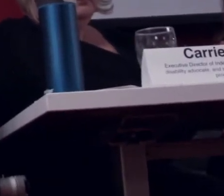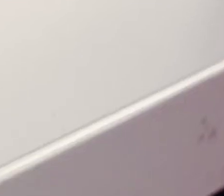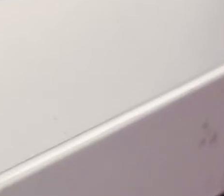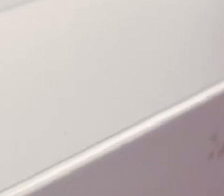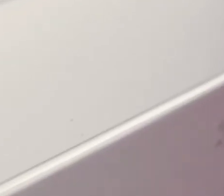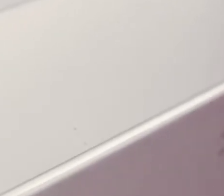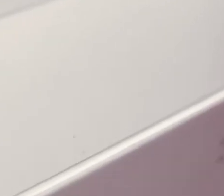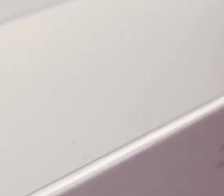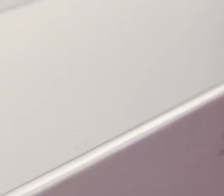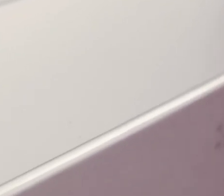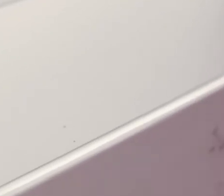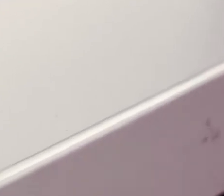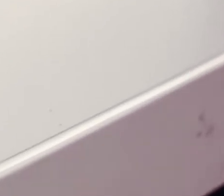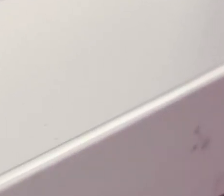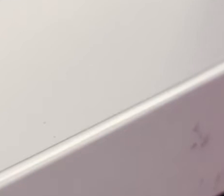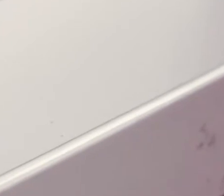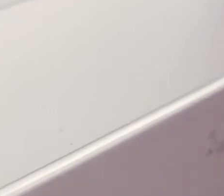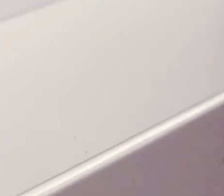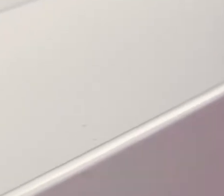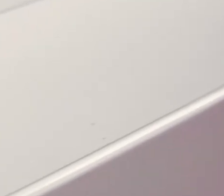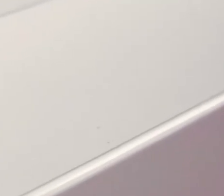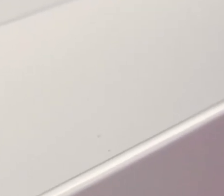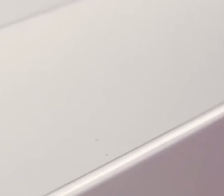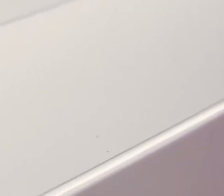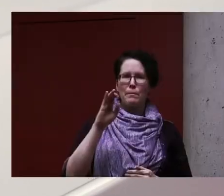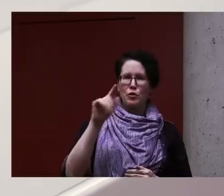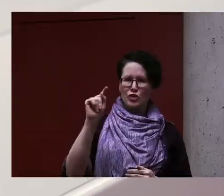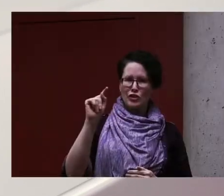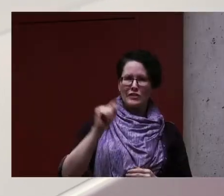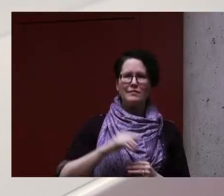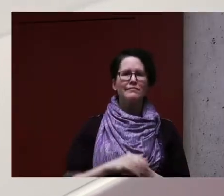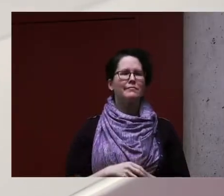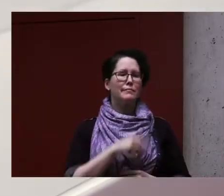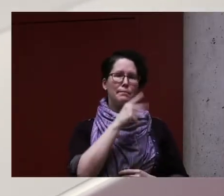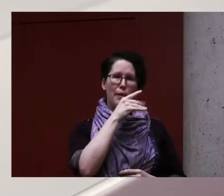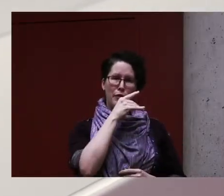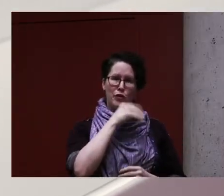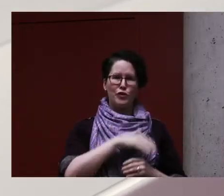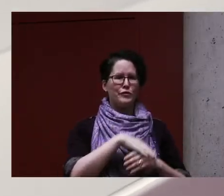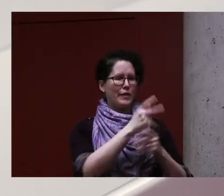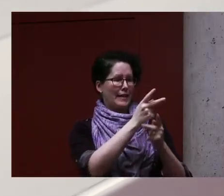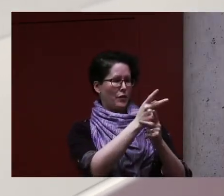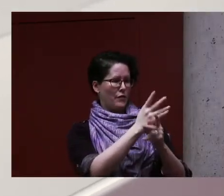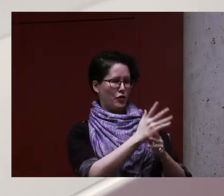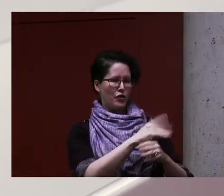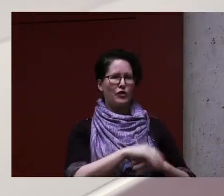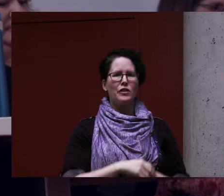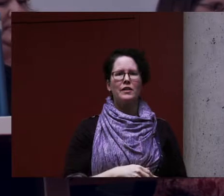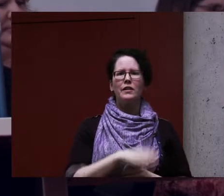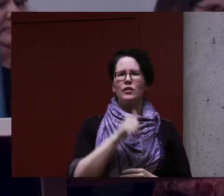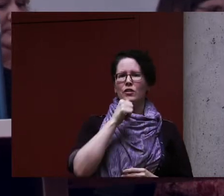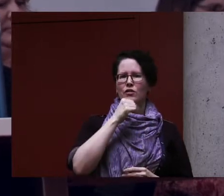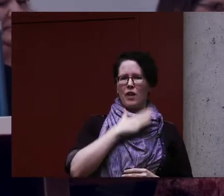Okay, next we have Mary Burtt. She's a mother, a caregiver, a care planner for her terminally ill daughter